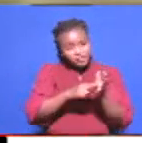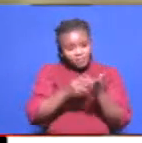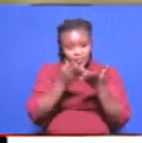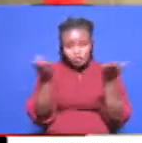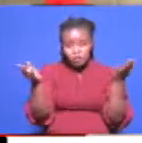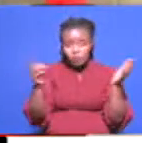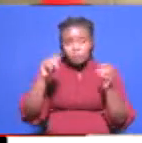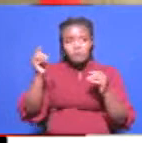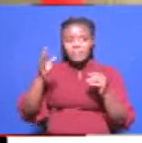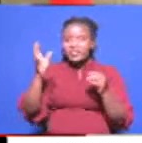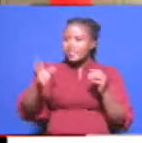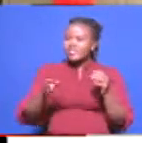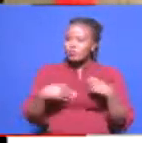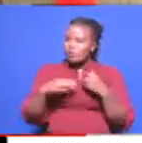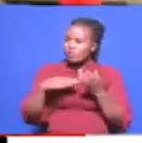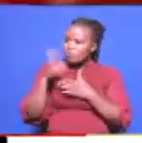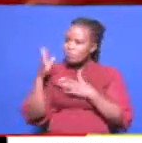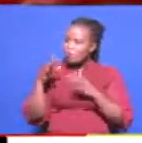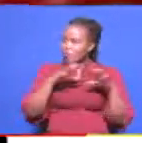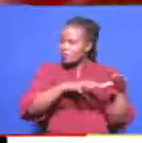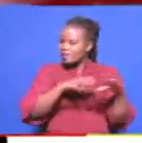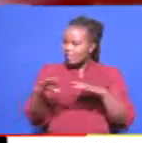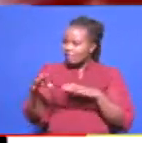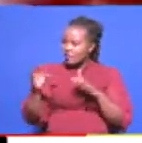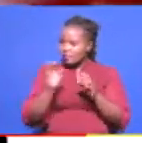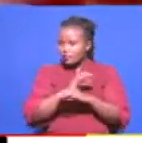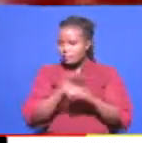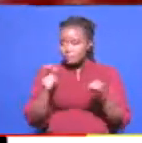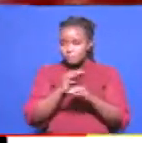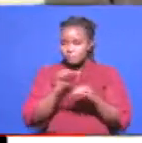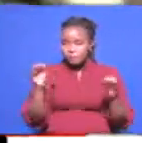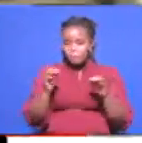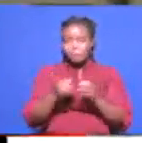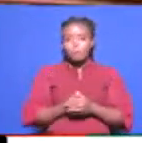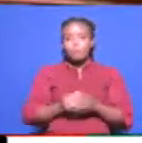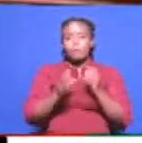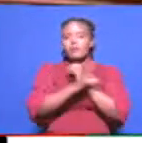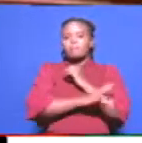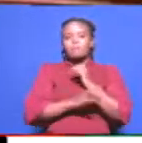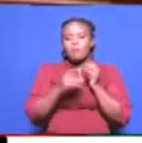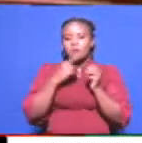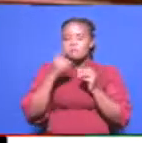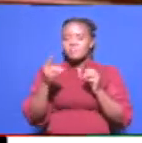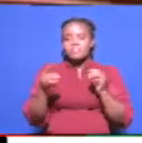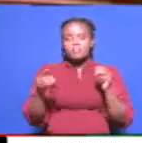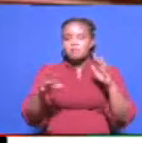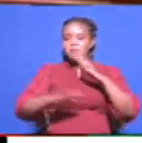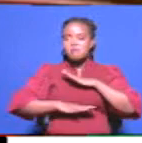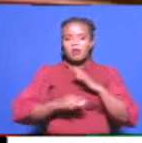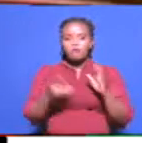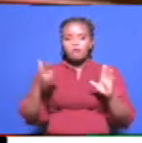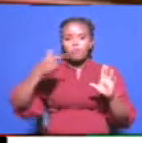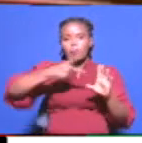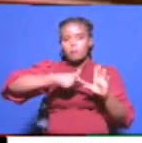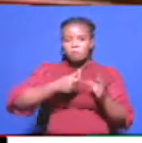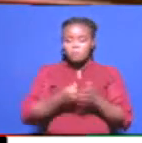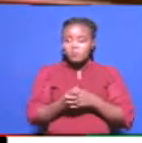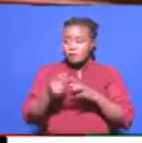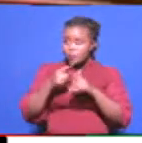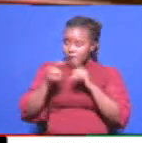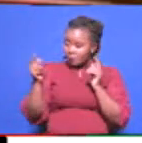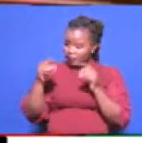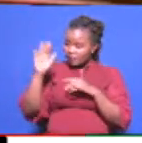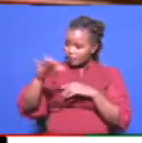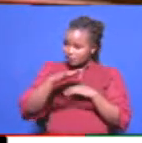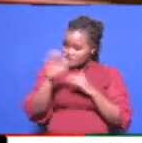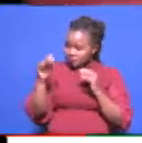to more miseries. The government, however, maintains that the country has enough fuel. Meanwhile, the House is divided over the proposals in the Huduma